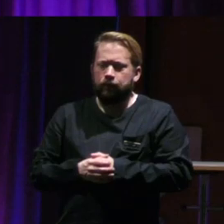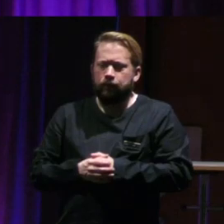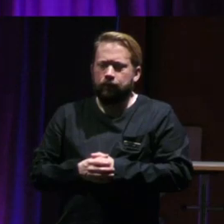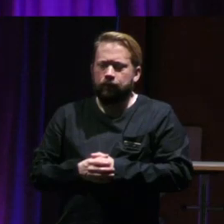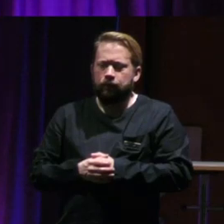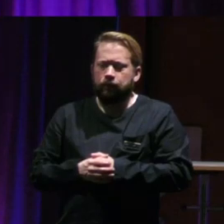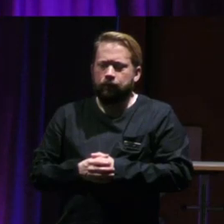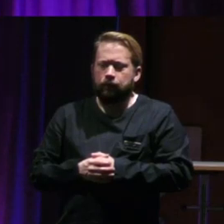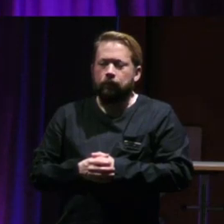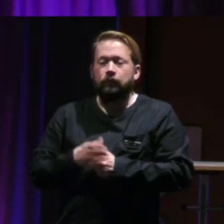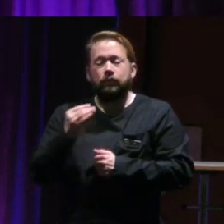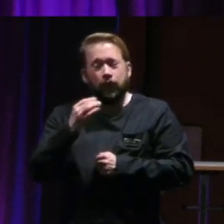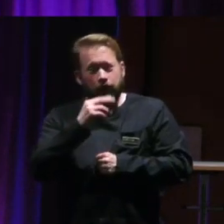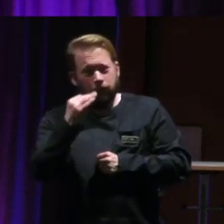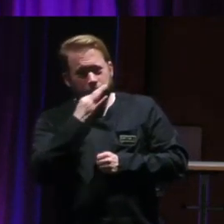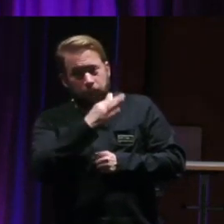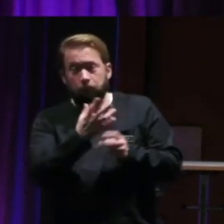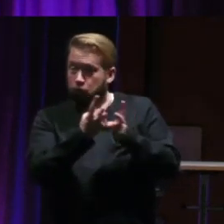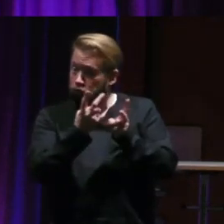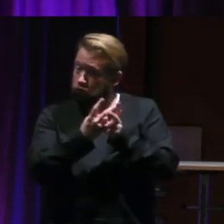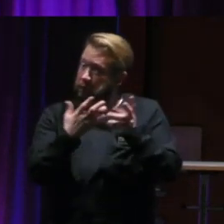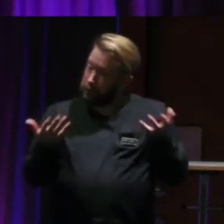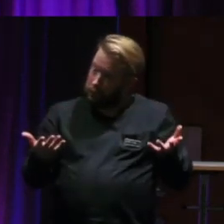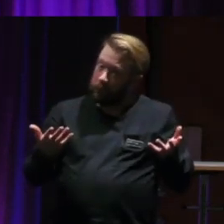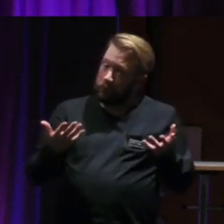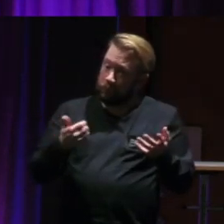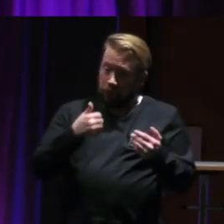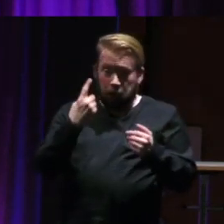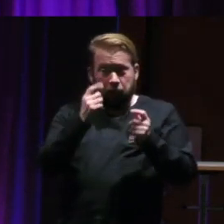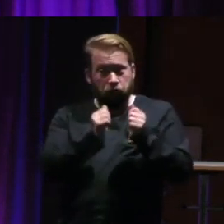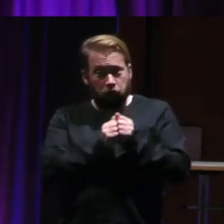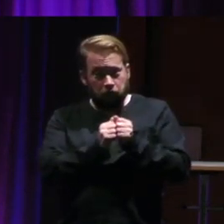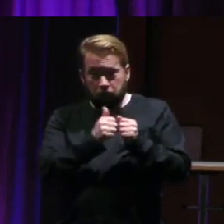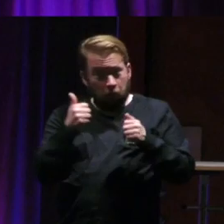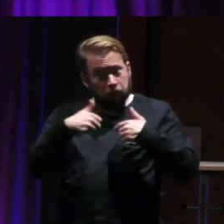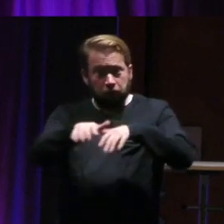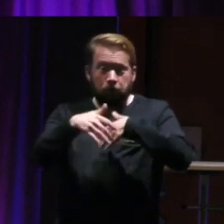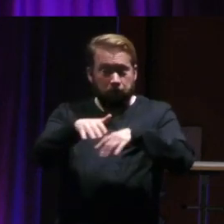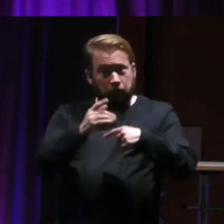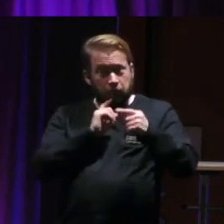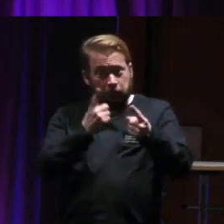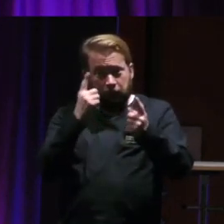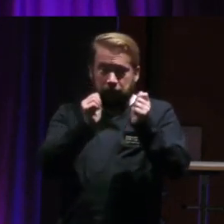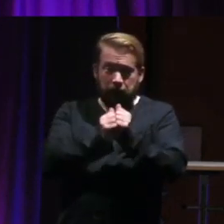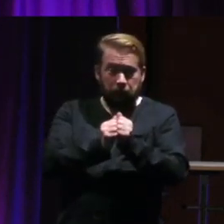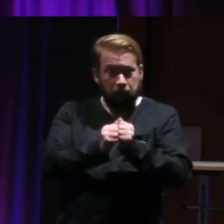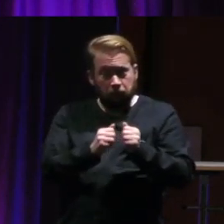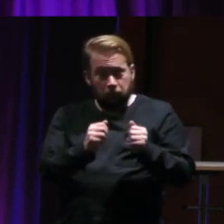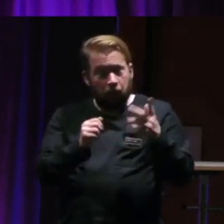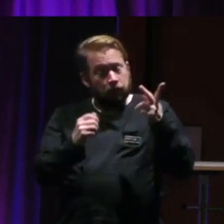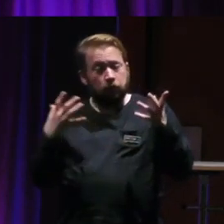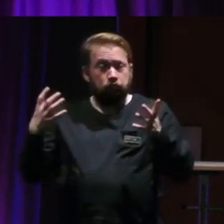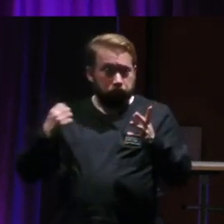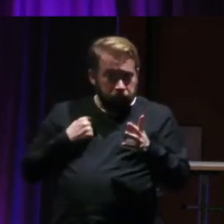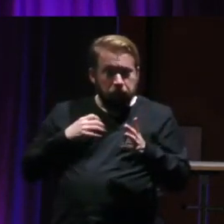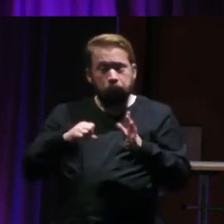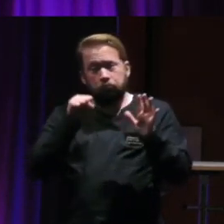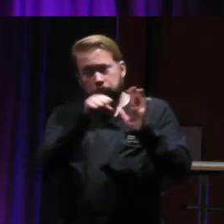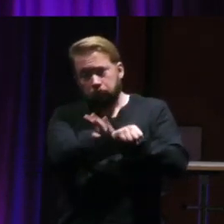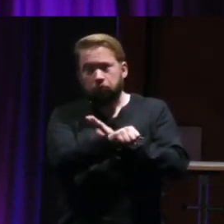So the only thing they did was to protest in this. They're young people, protests on the streets, and they were arrested. No. They took